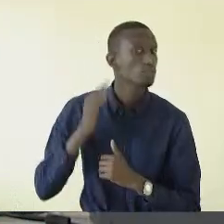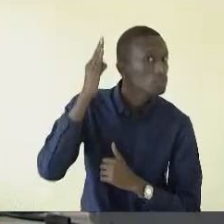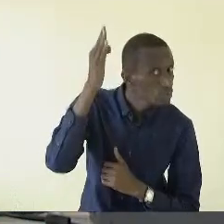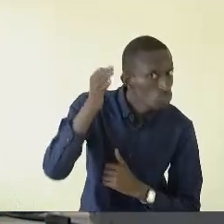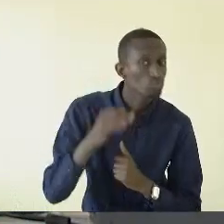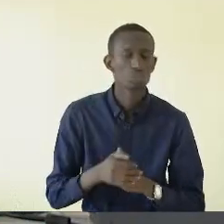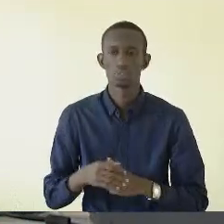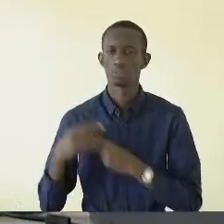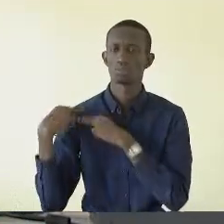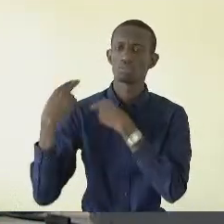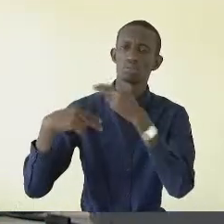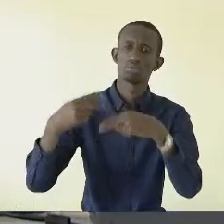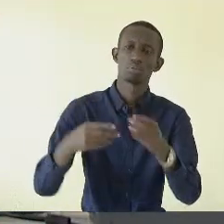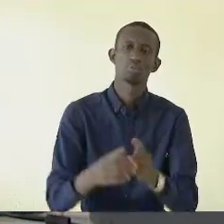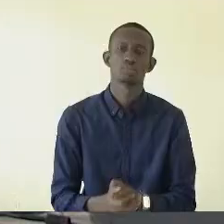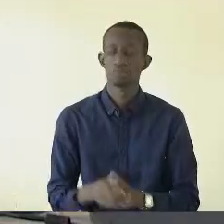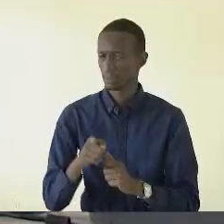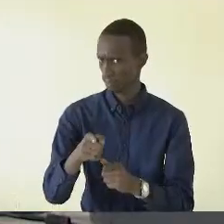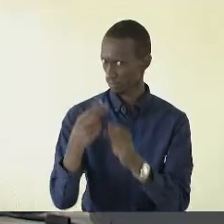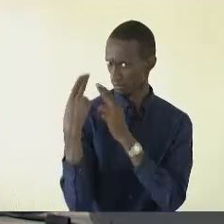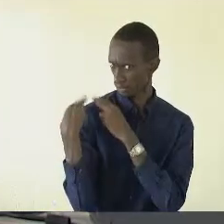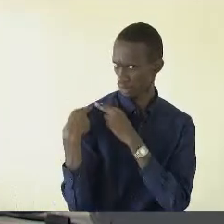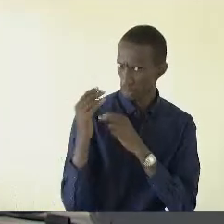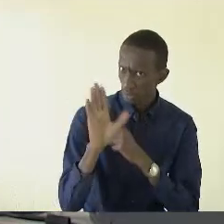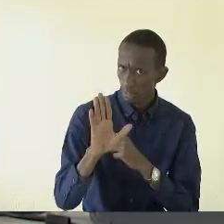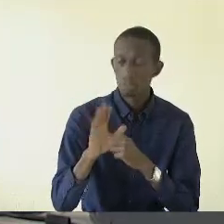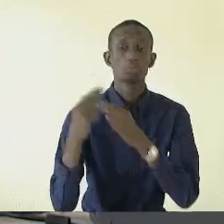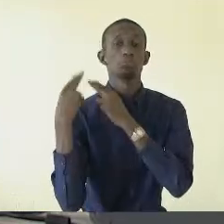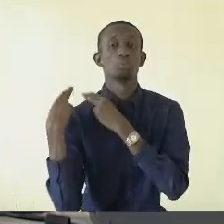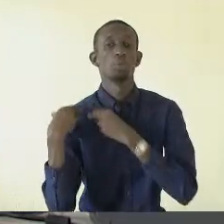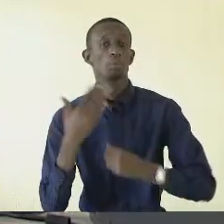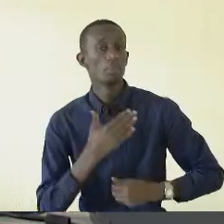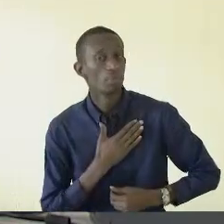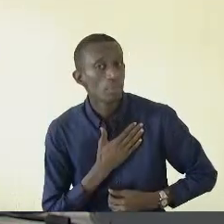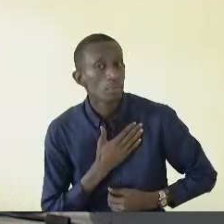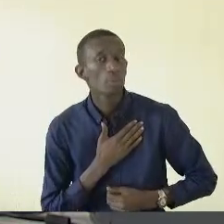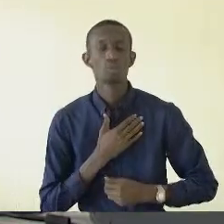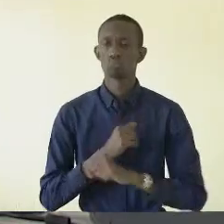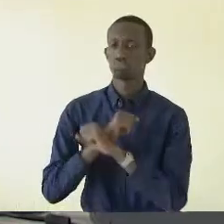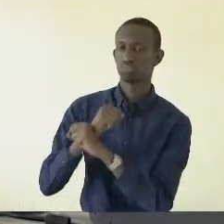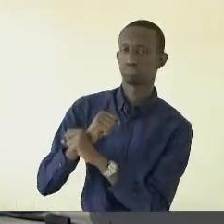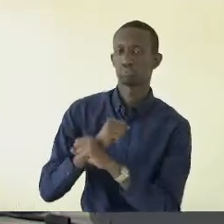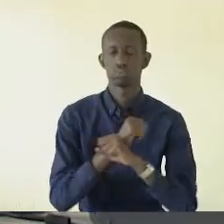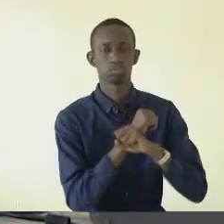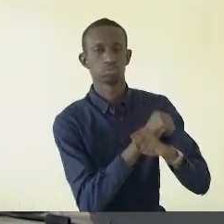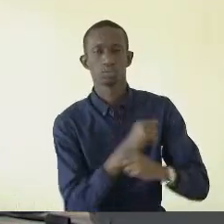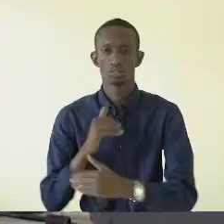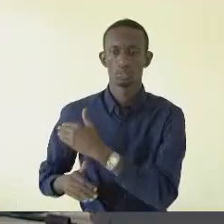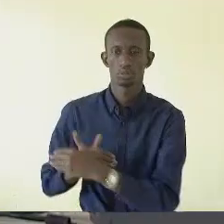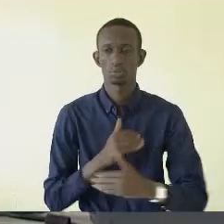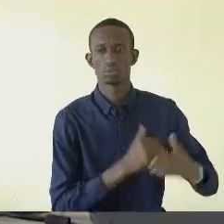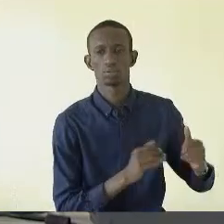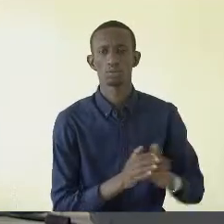generations. That's your responsibility, my responsibility for protecting this environment for our